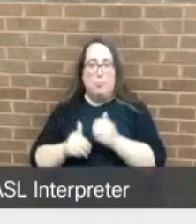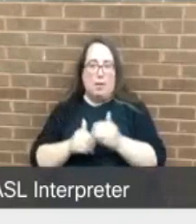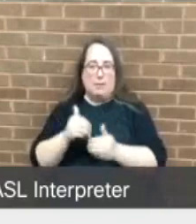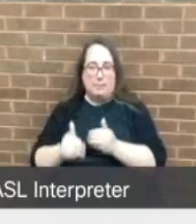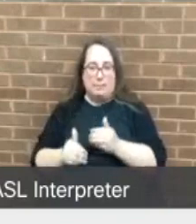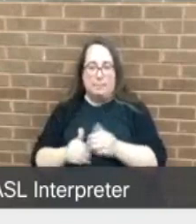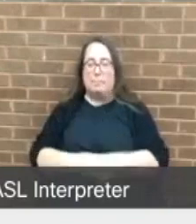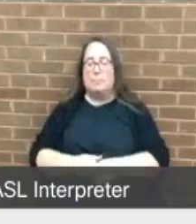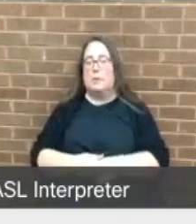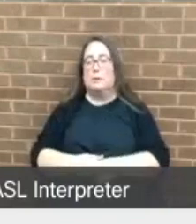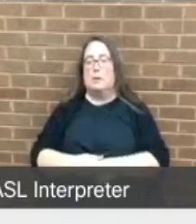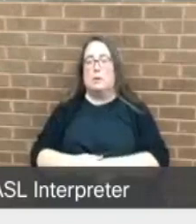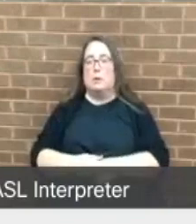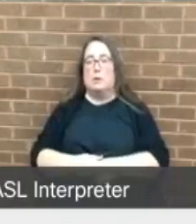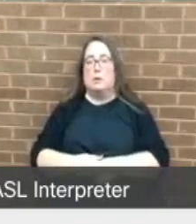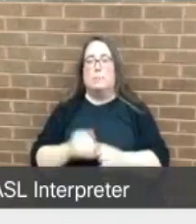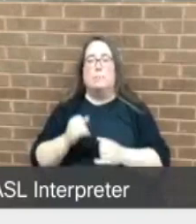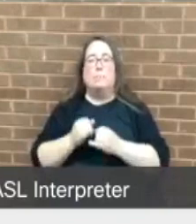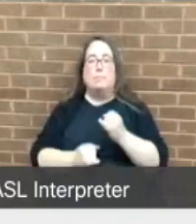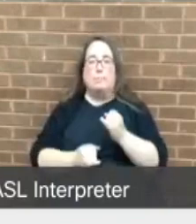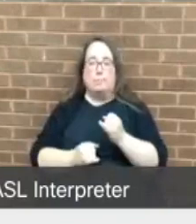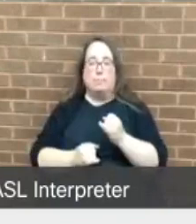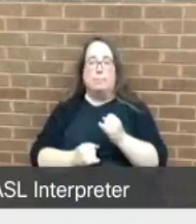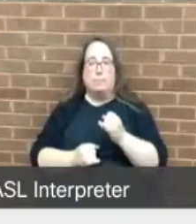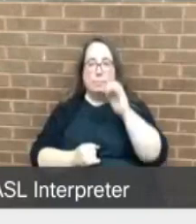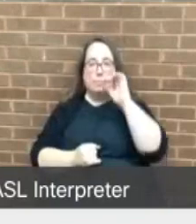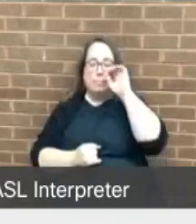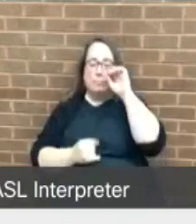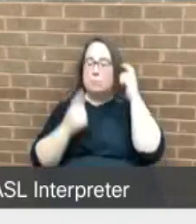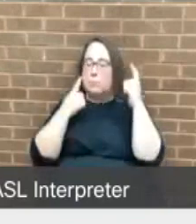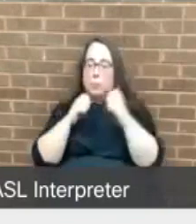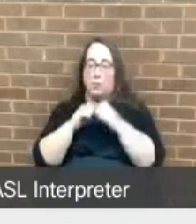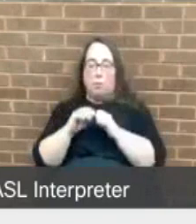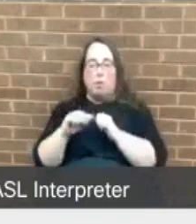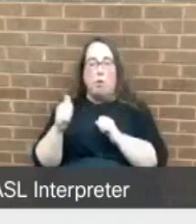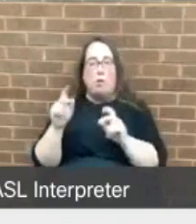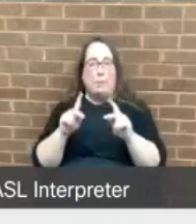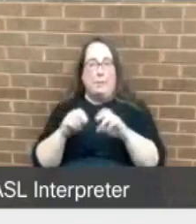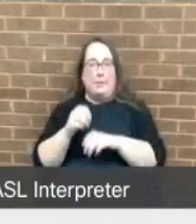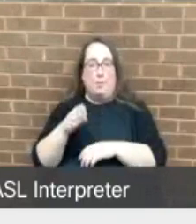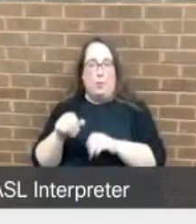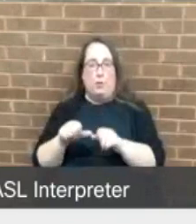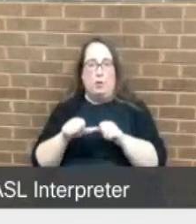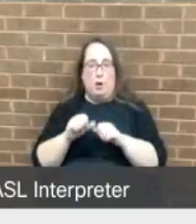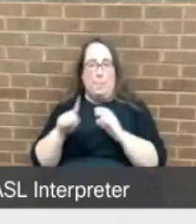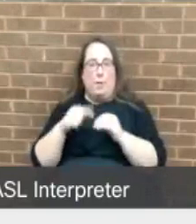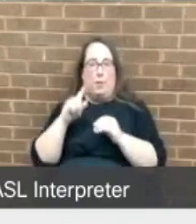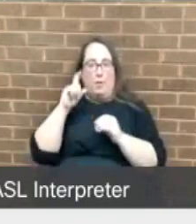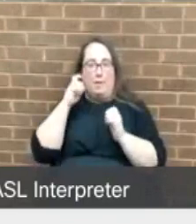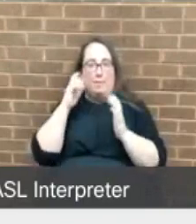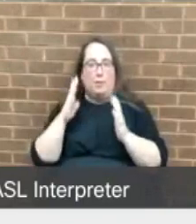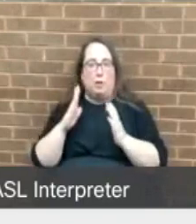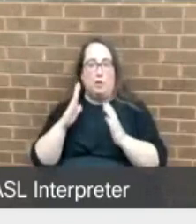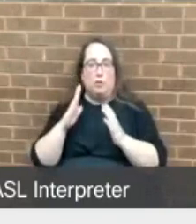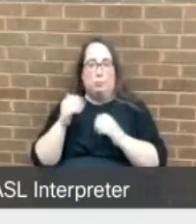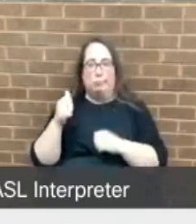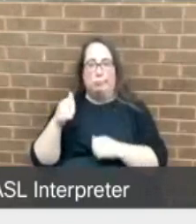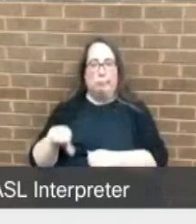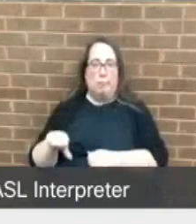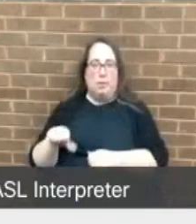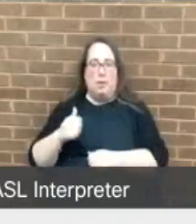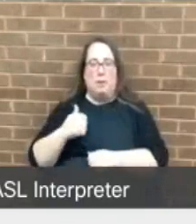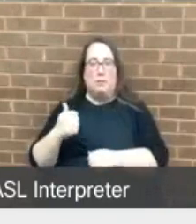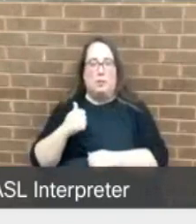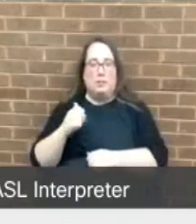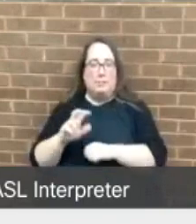Finally, I would like to echo the concerns of my colleagues in the Baltimore region regarding the governor's veto of the Transit